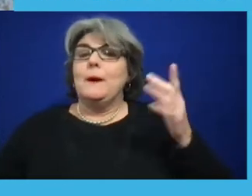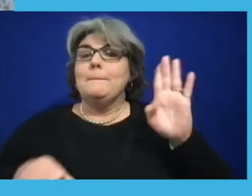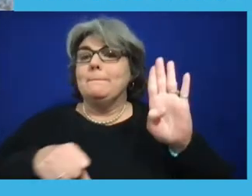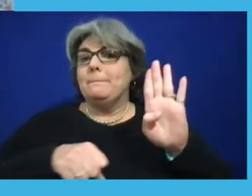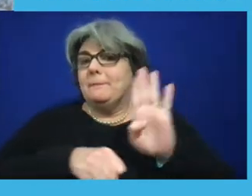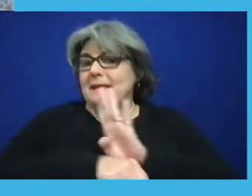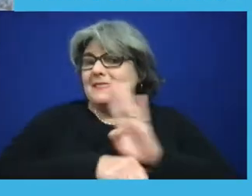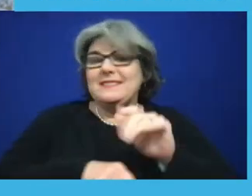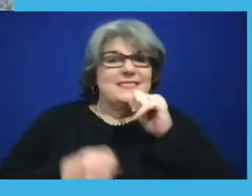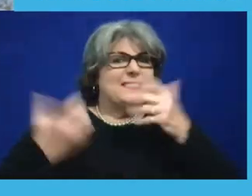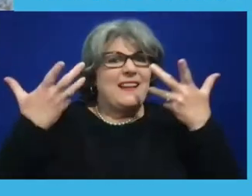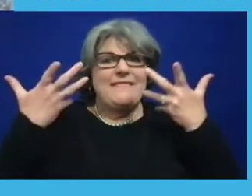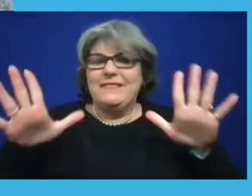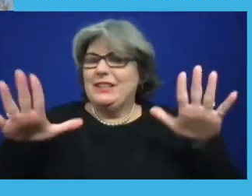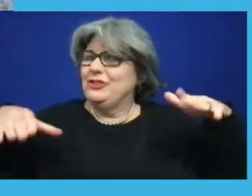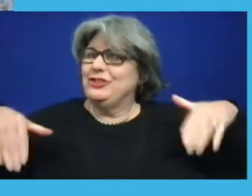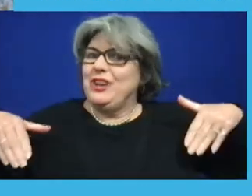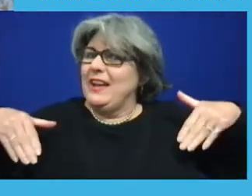because we have